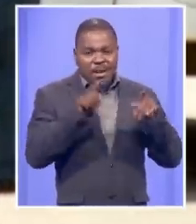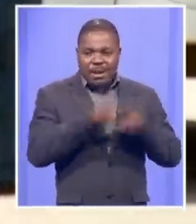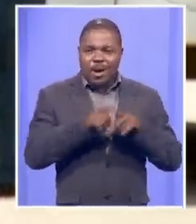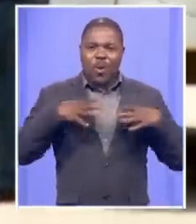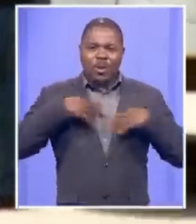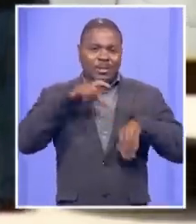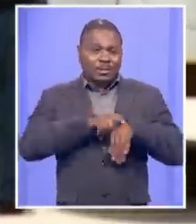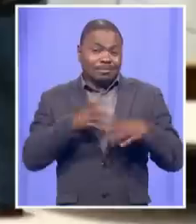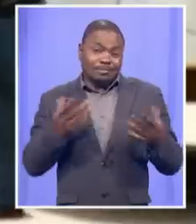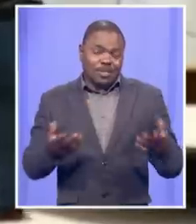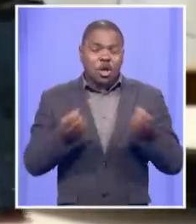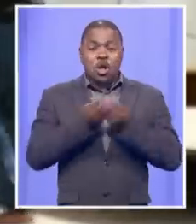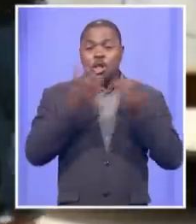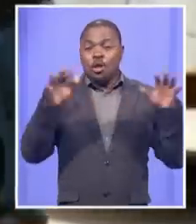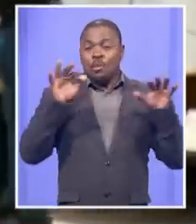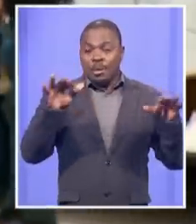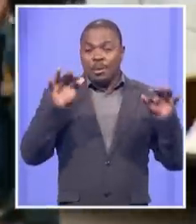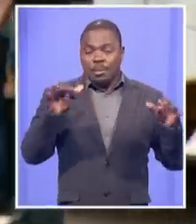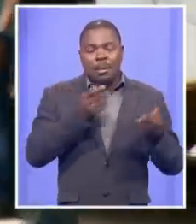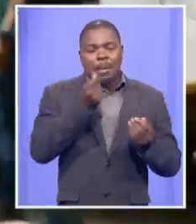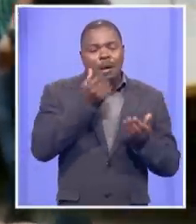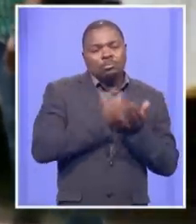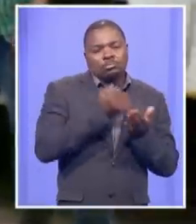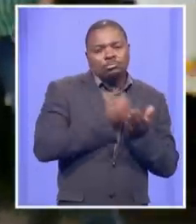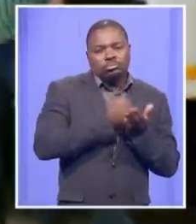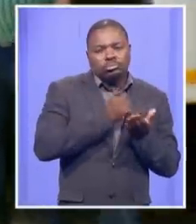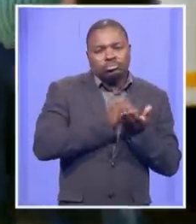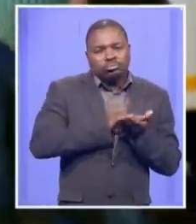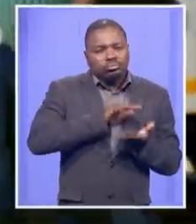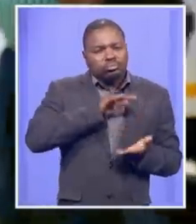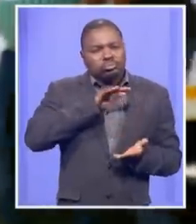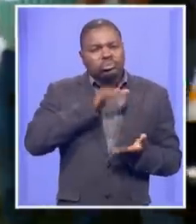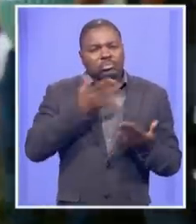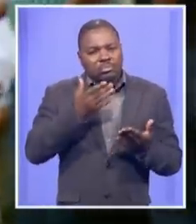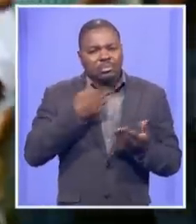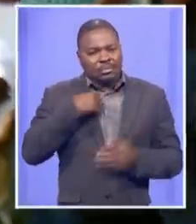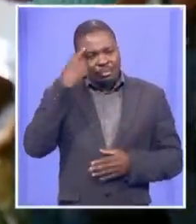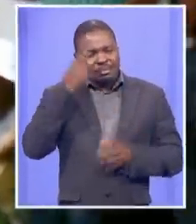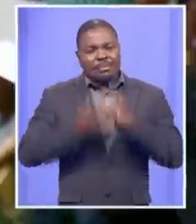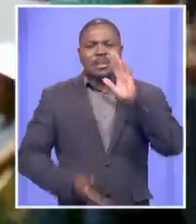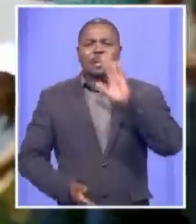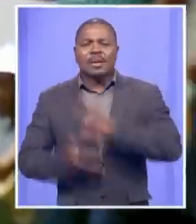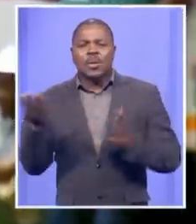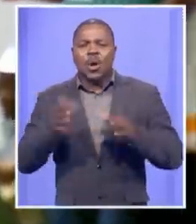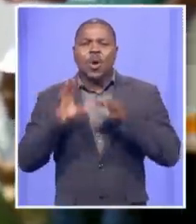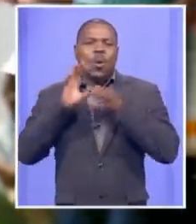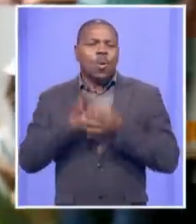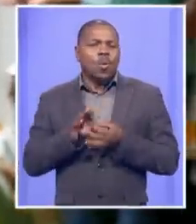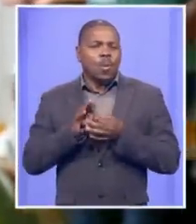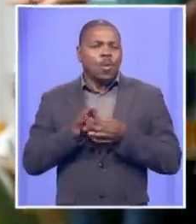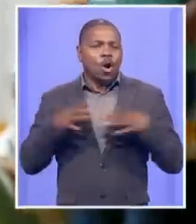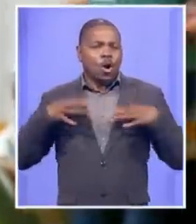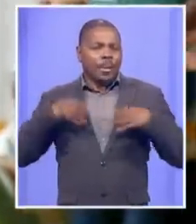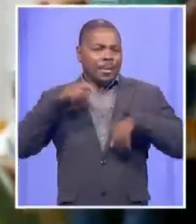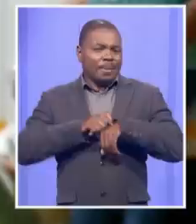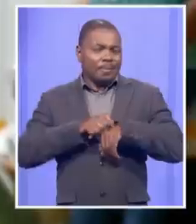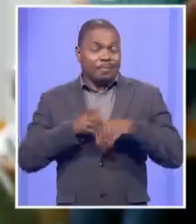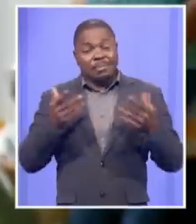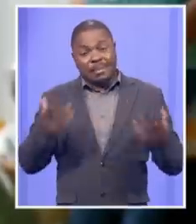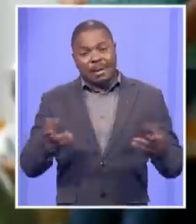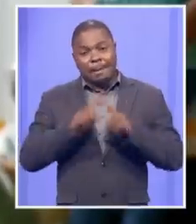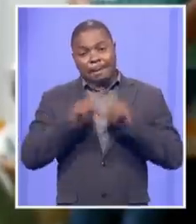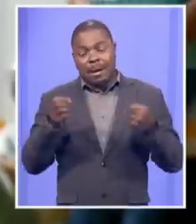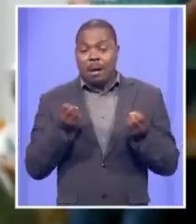obviously, Desiree. A lot of people having saved up money to, make their way home for the festive season. In terms of how